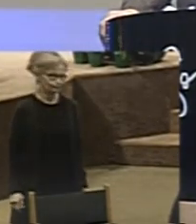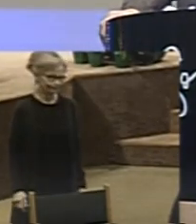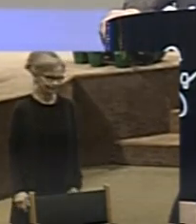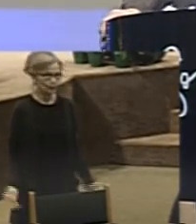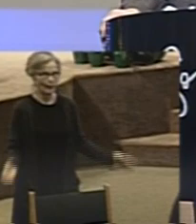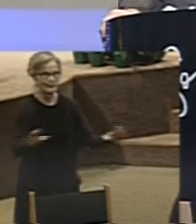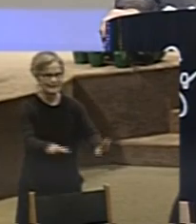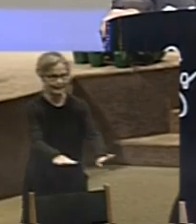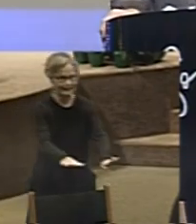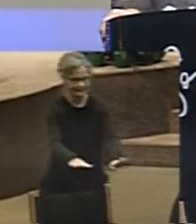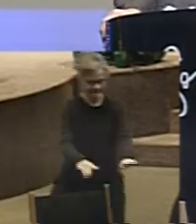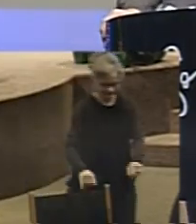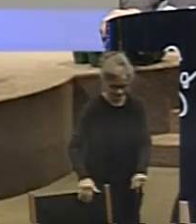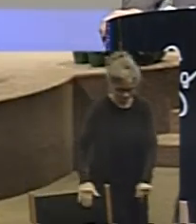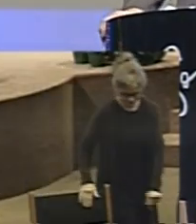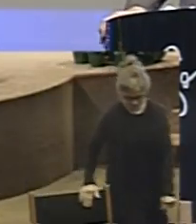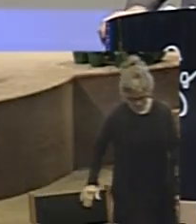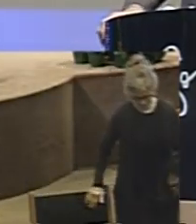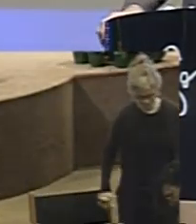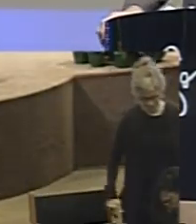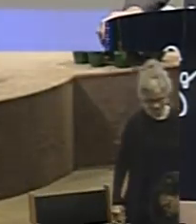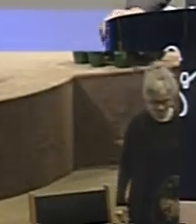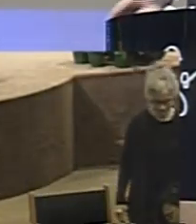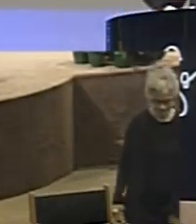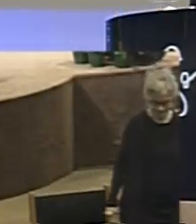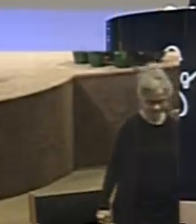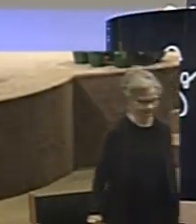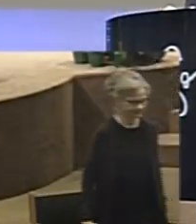You may be seated. It's true, it is,